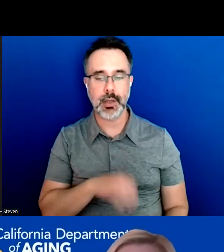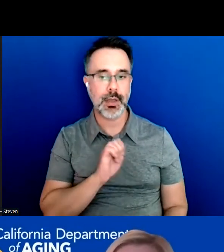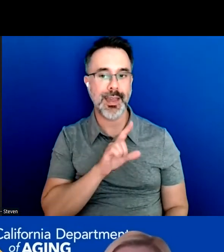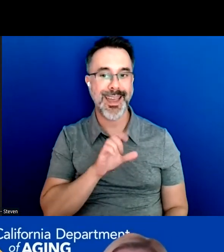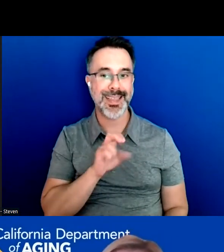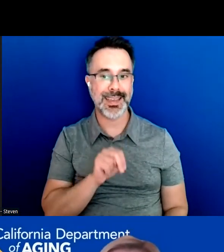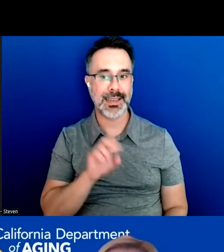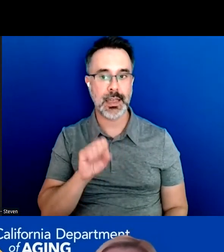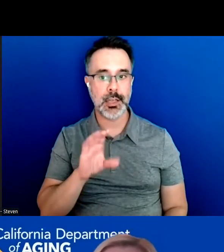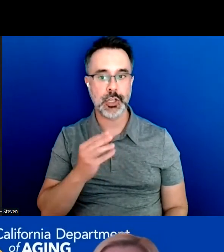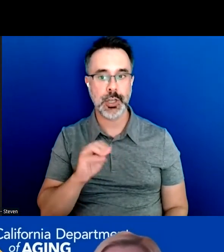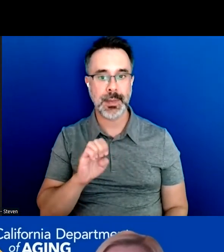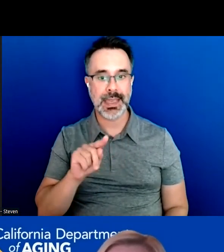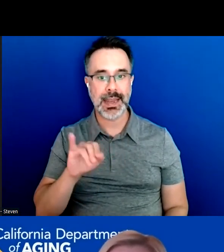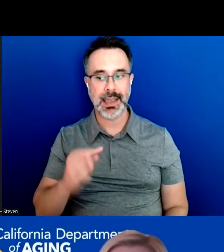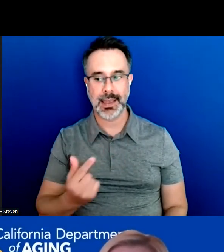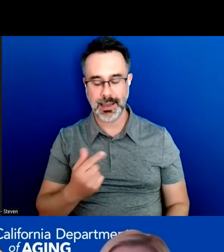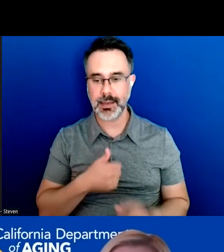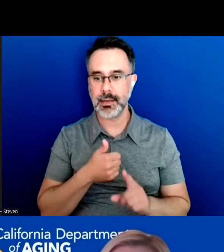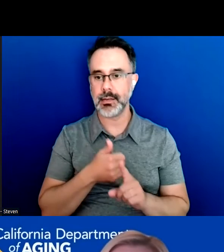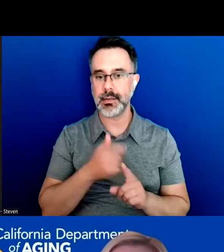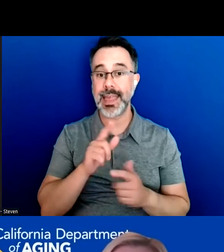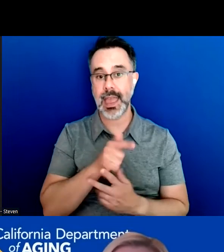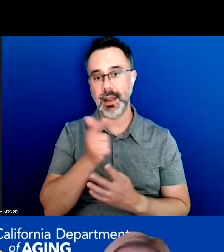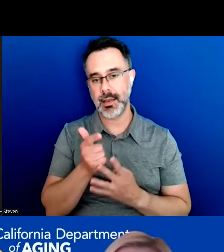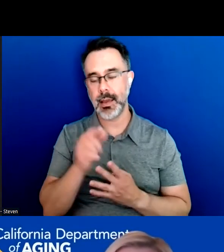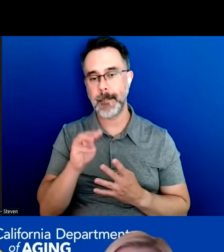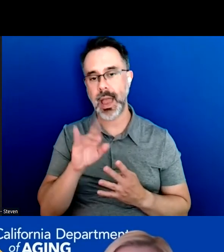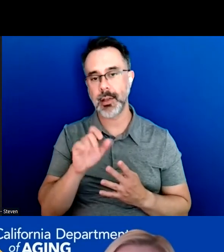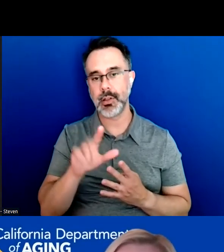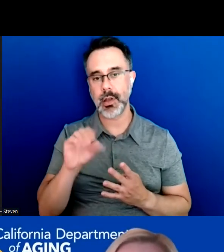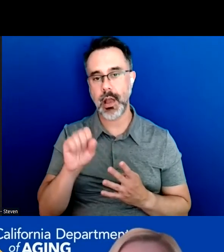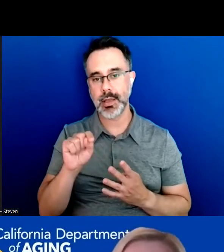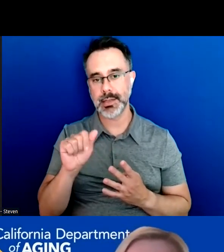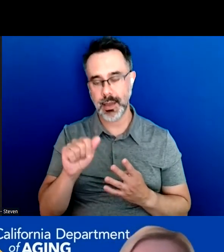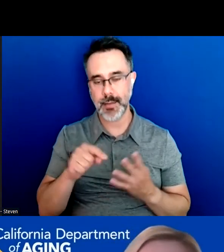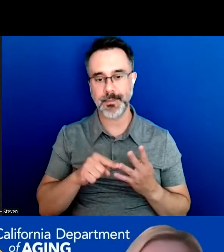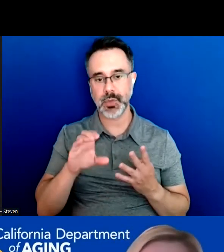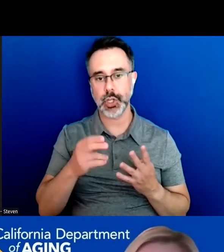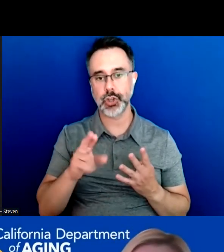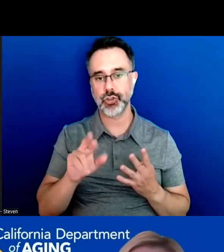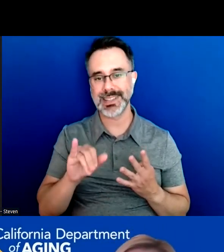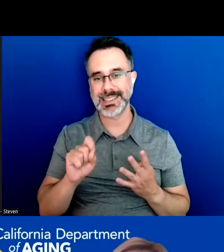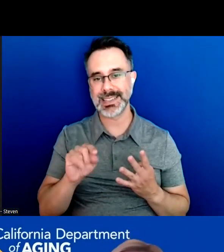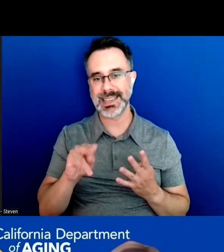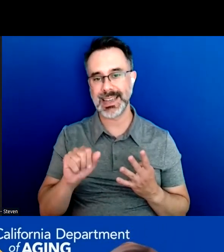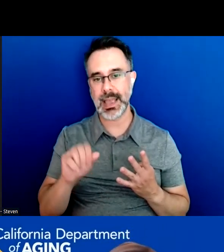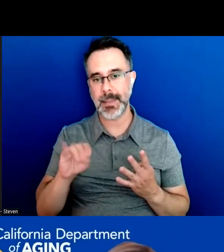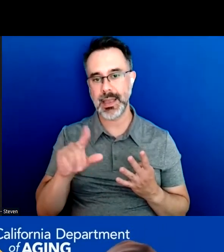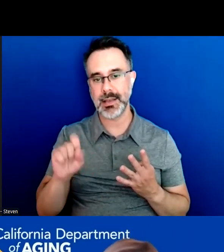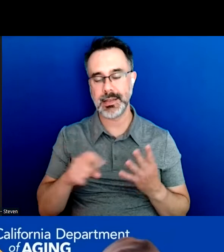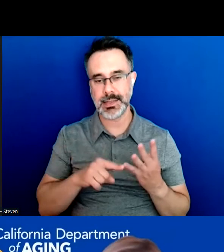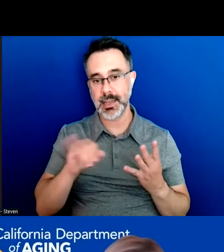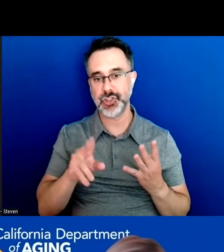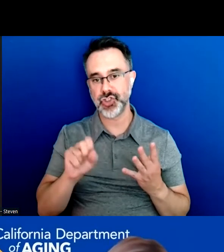us off, and she'll be followed by Michael Costa, Christina Mills, and Justin Garrett. So Ellen,